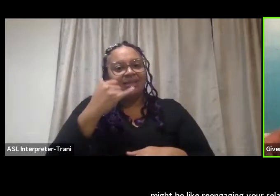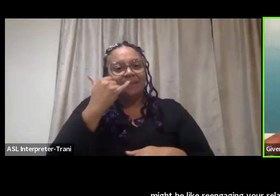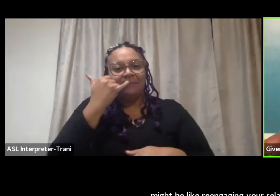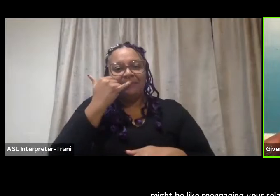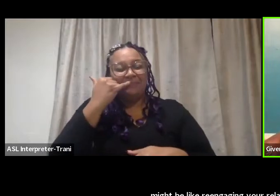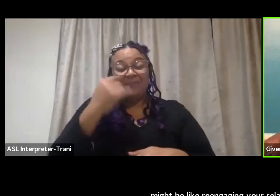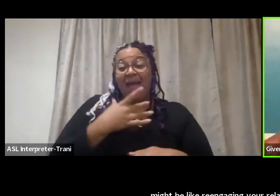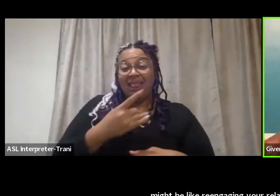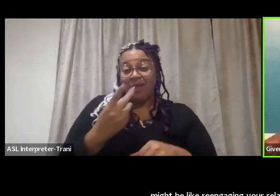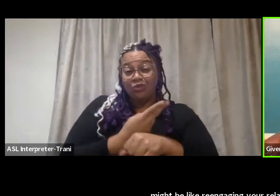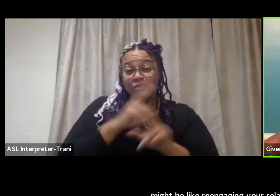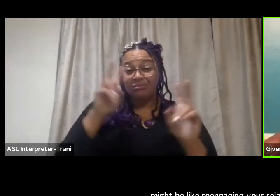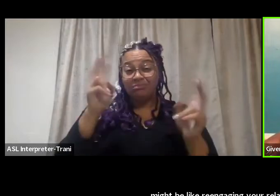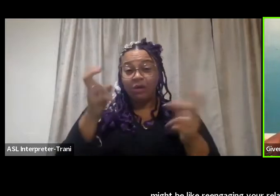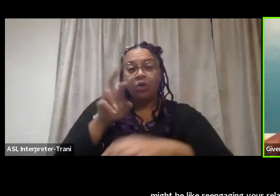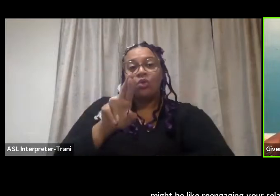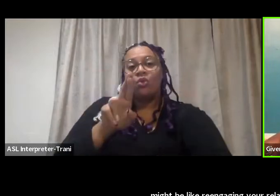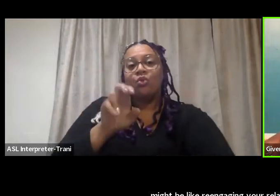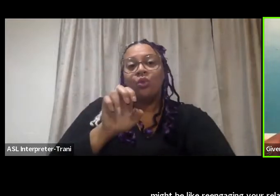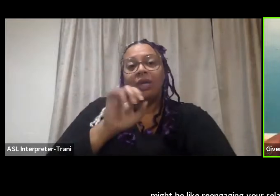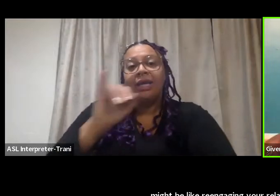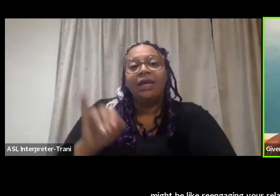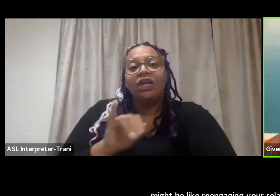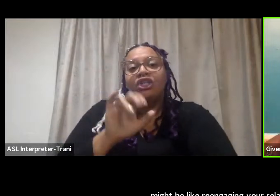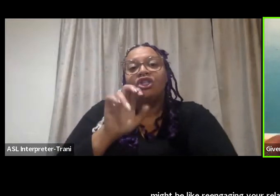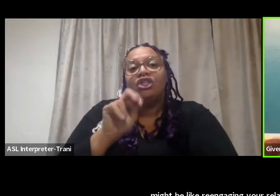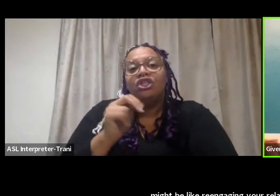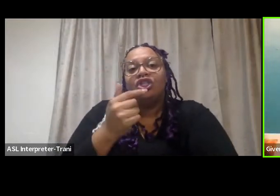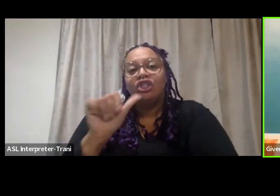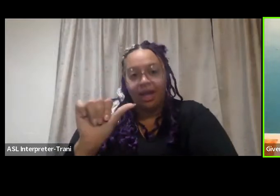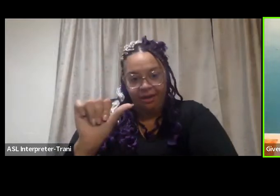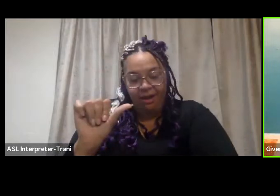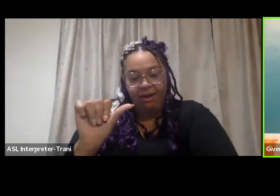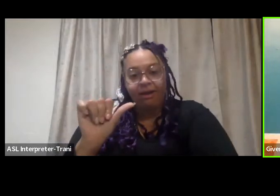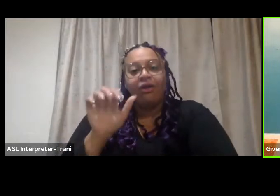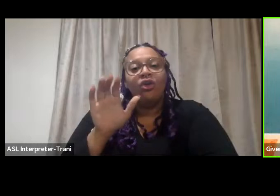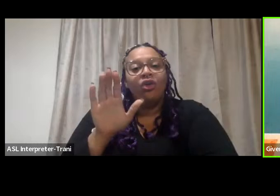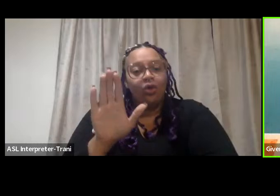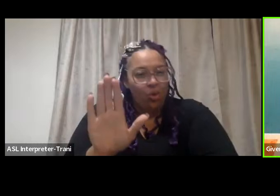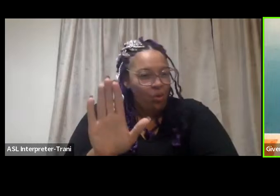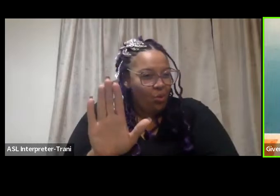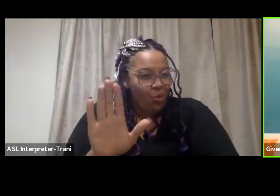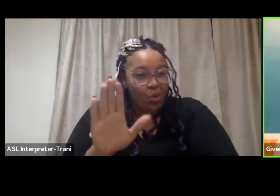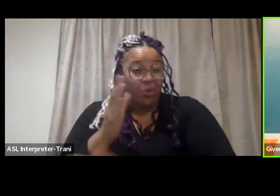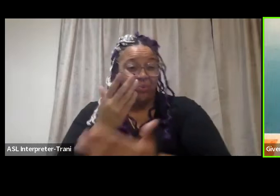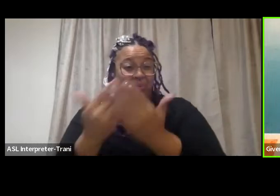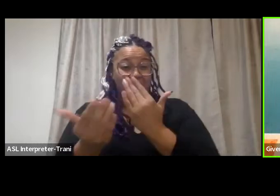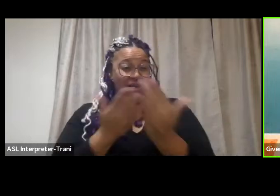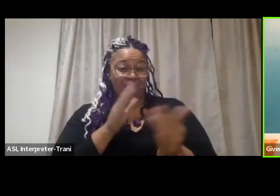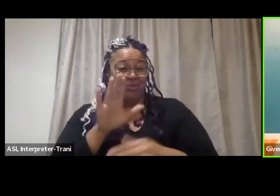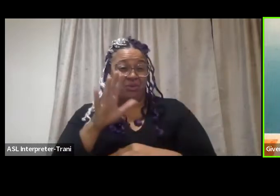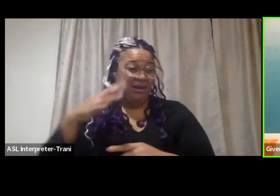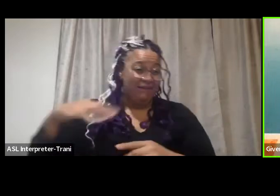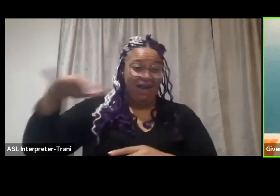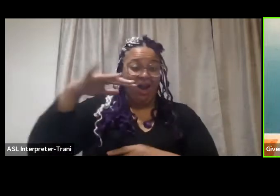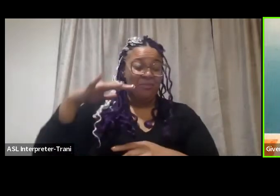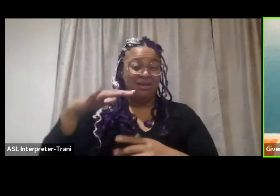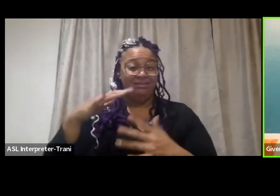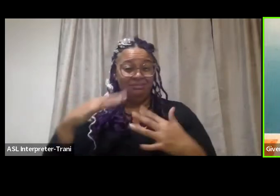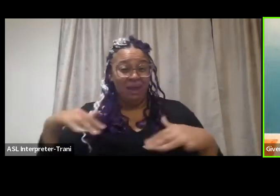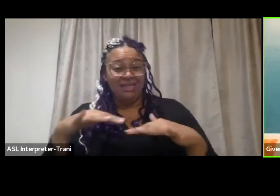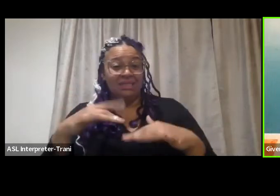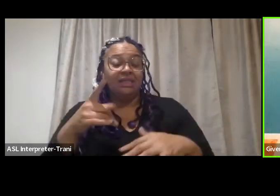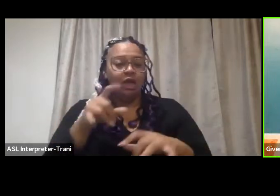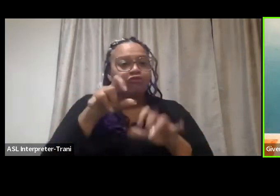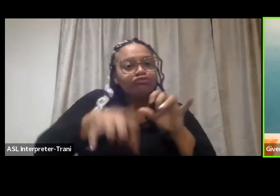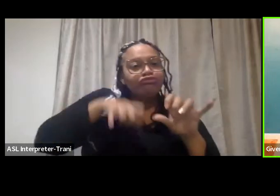re-Jenga um, your, whatever environments and spaces that you spend a significant